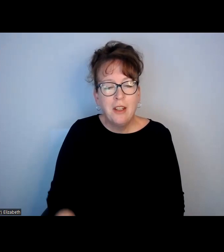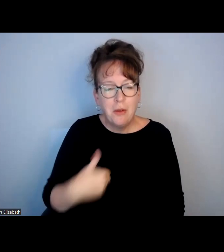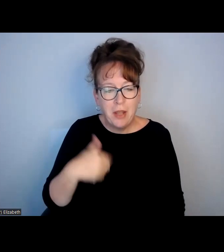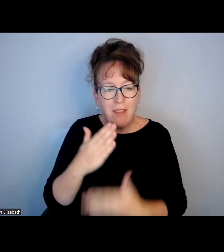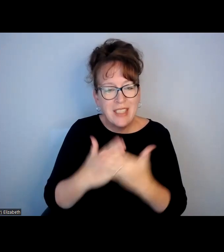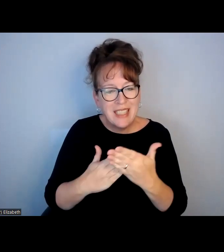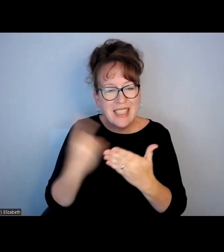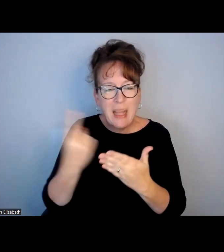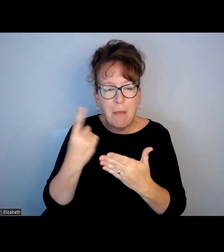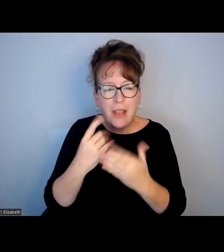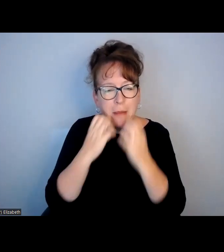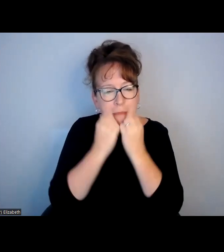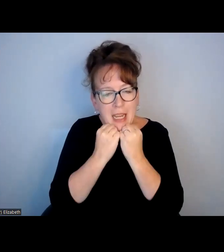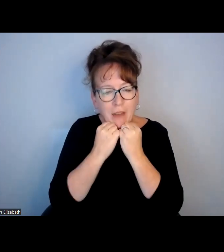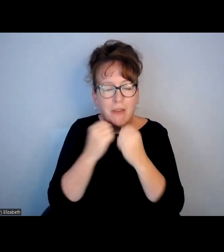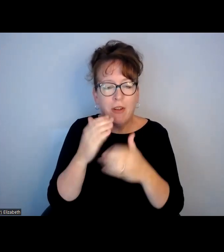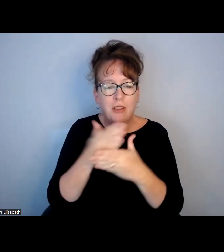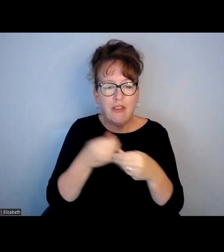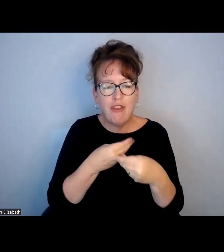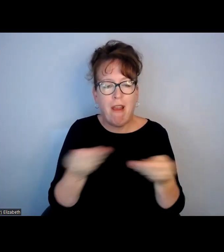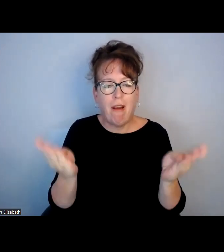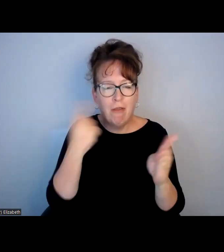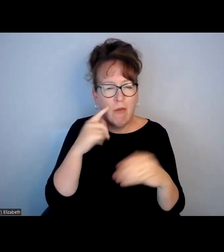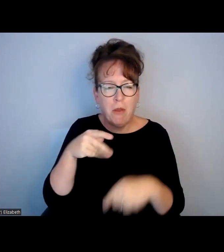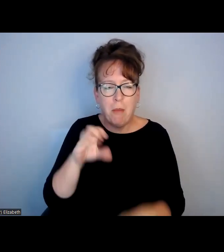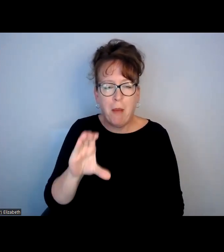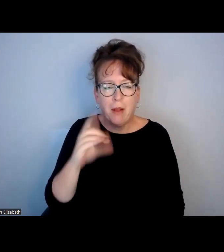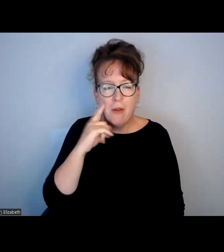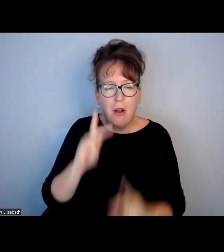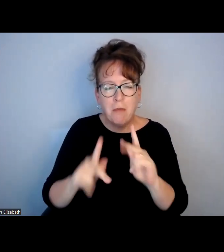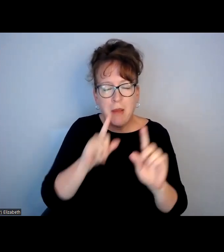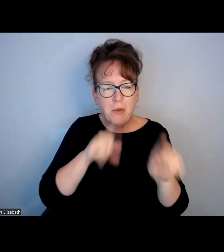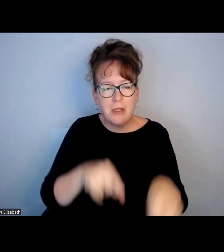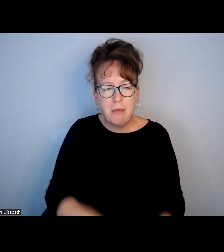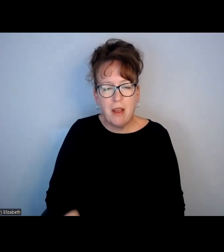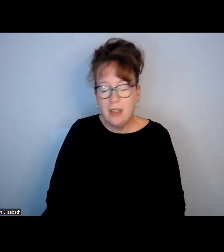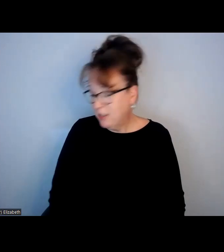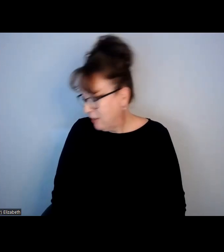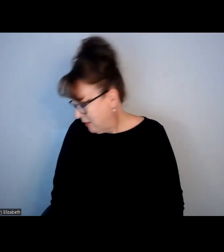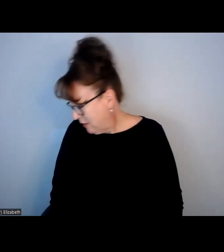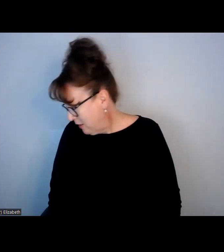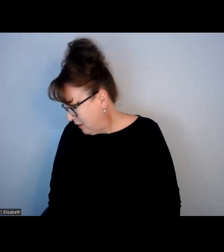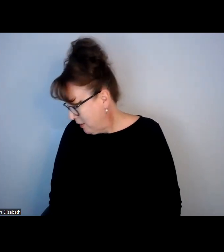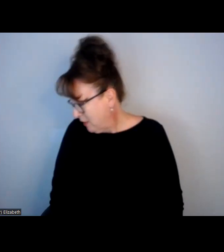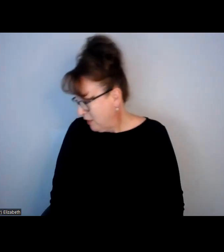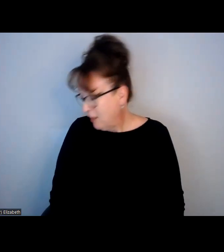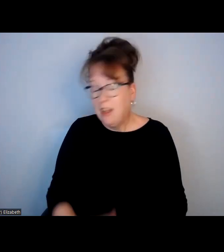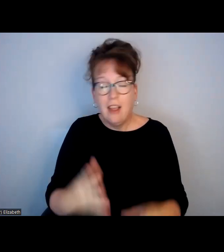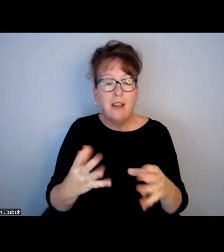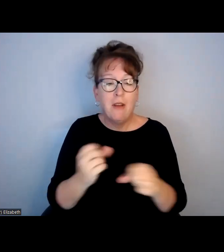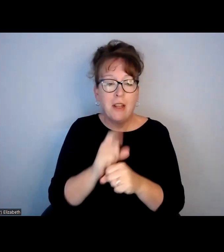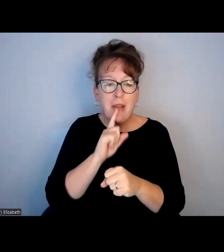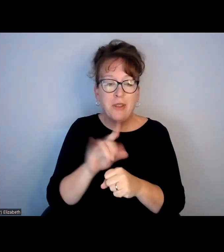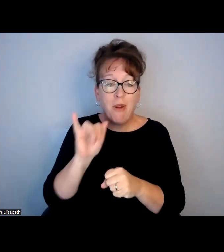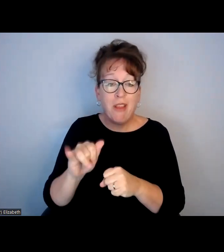to share with the public for people to react to, and that it is descriptive enough of where we're at in the